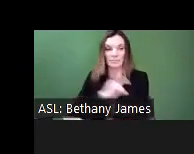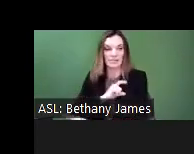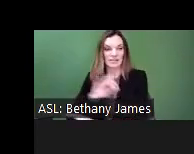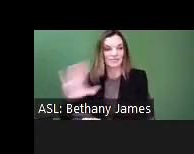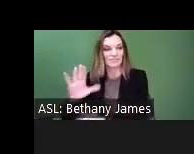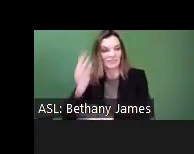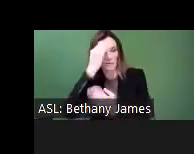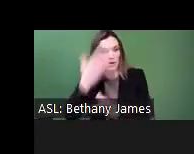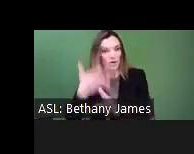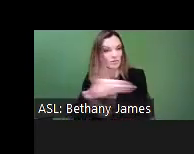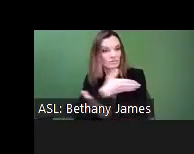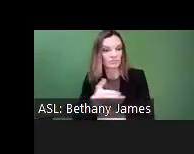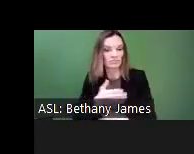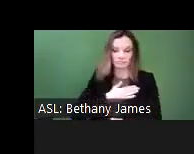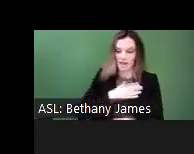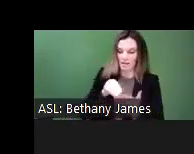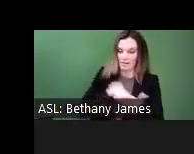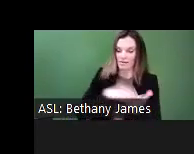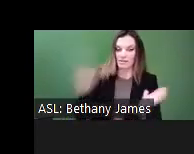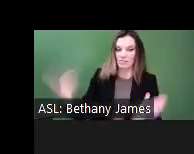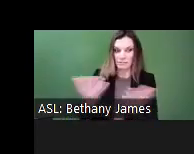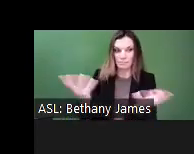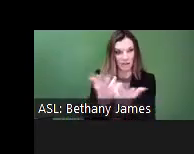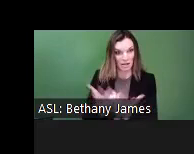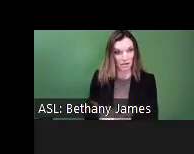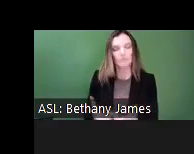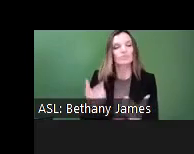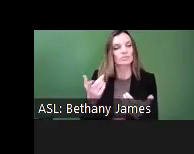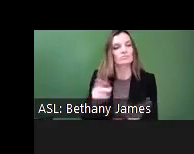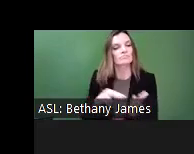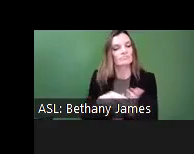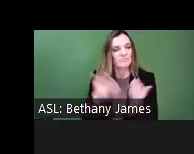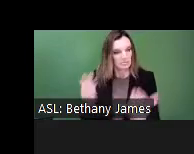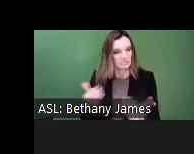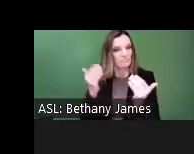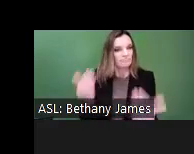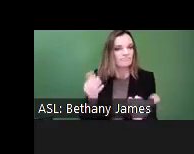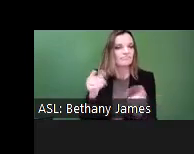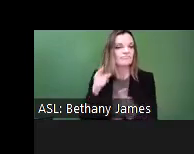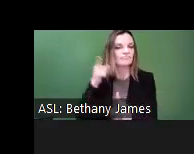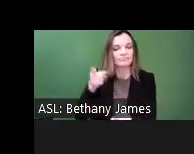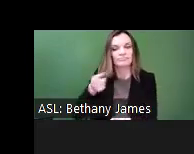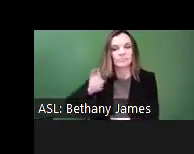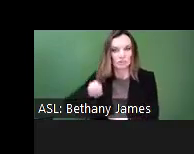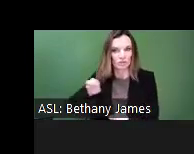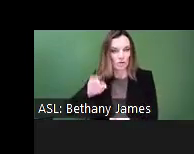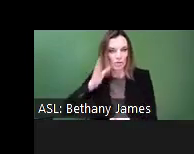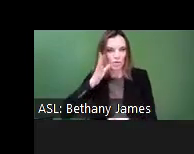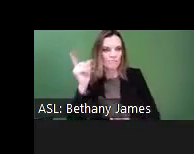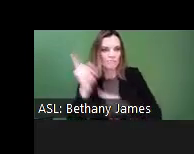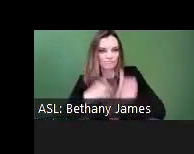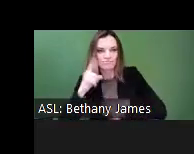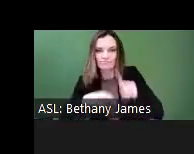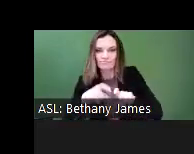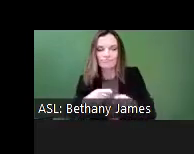conviction. The judge may want to hear about how your life has changed and how having this conviction on your record is holding you back